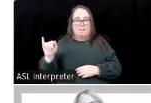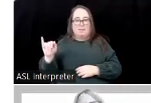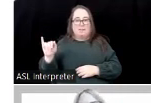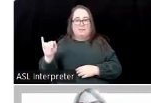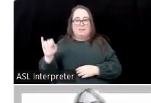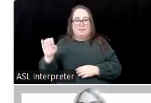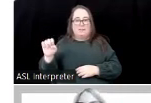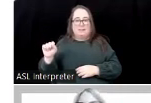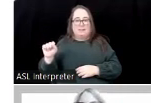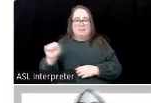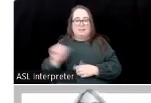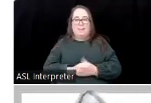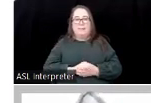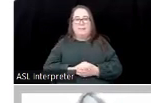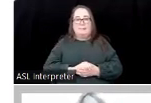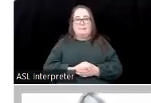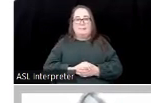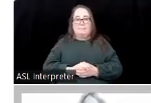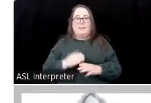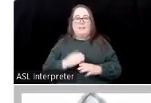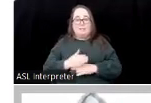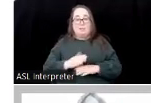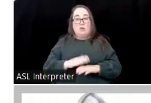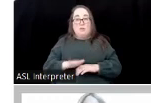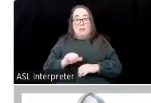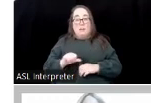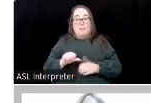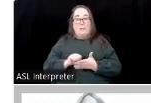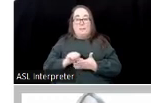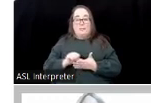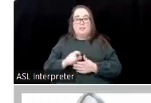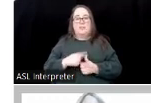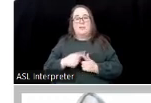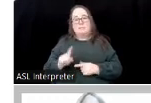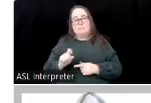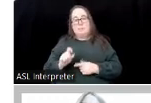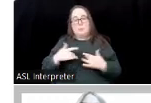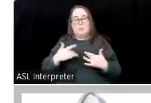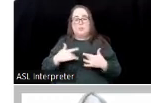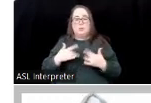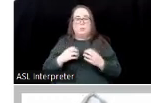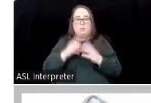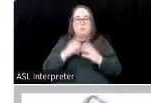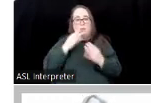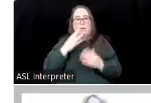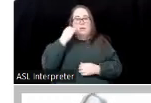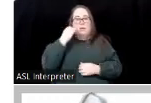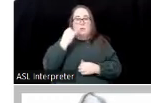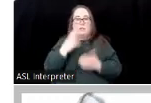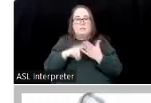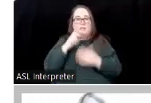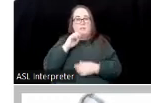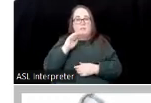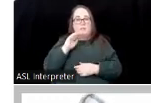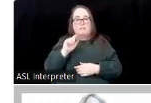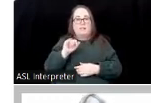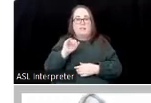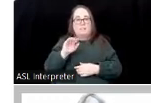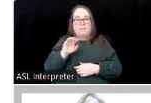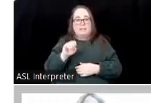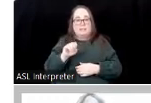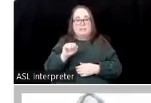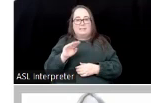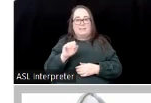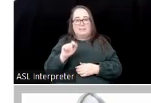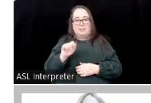https://acl.gov/HOUSINGANDSERVICES. Once on the site, click on What's New for more details and information. You can also sign up for ACL updates at